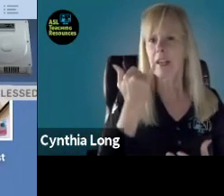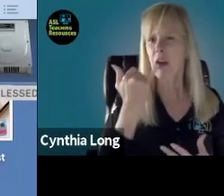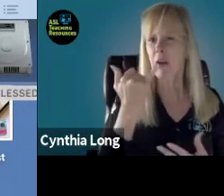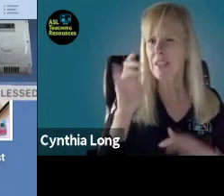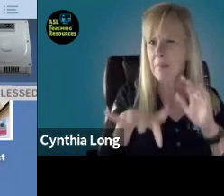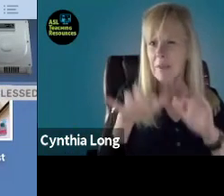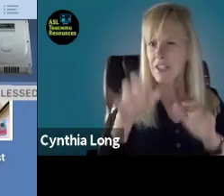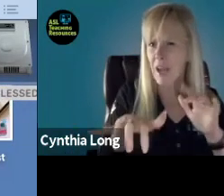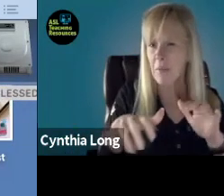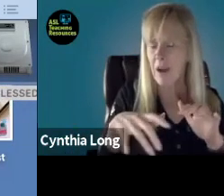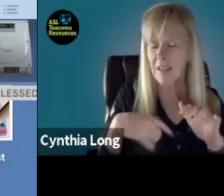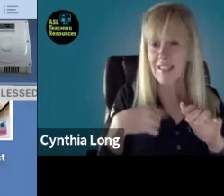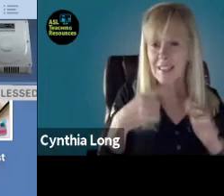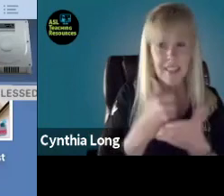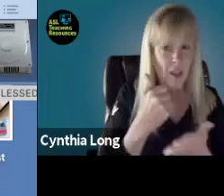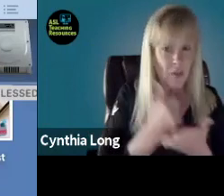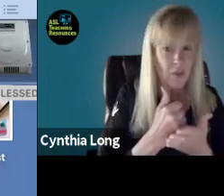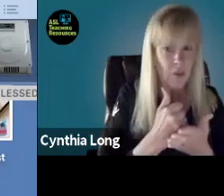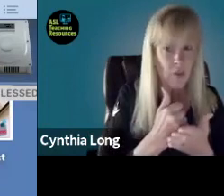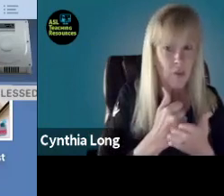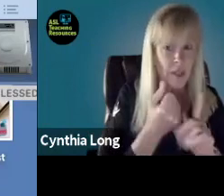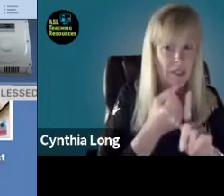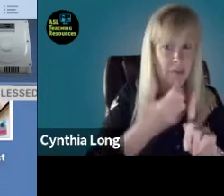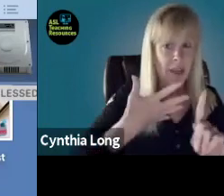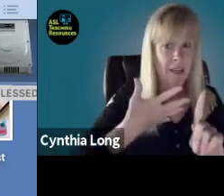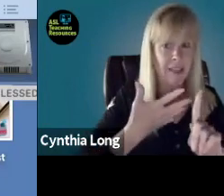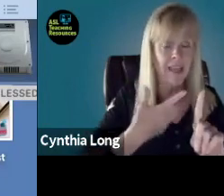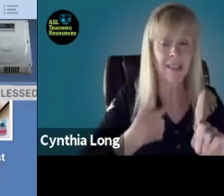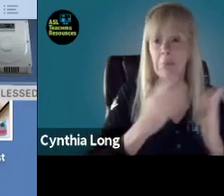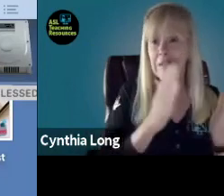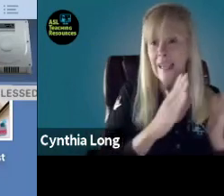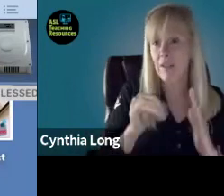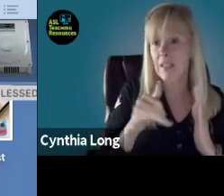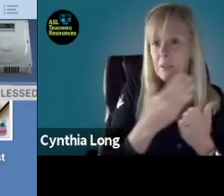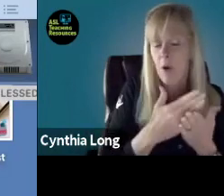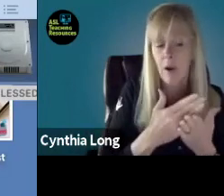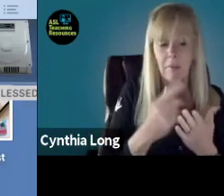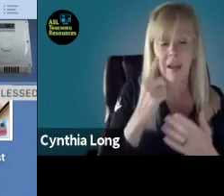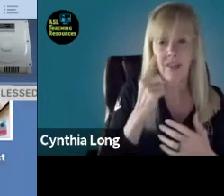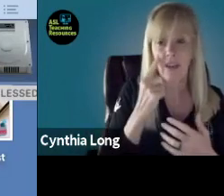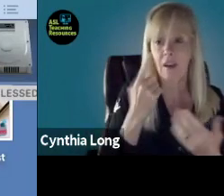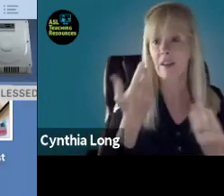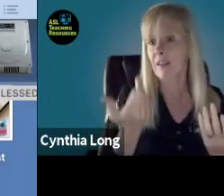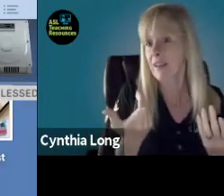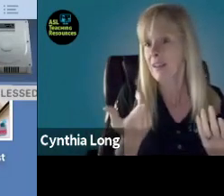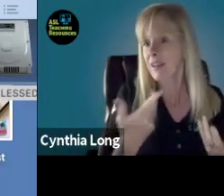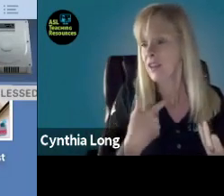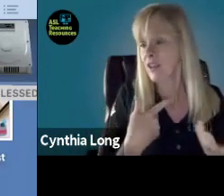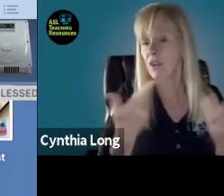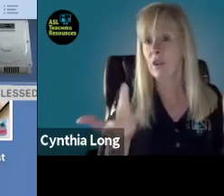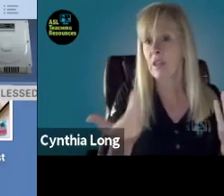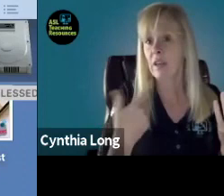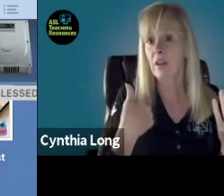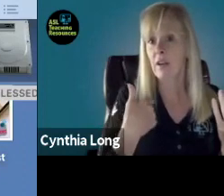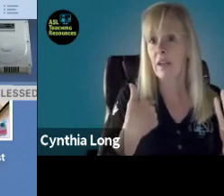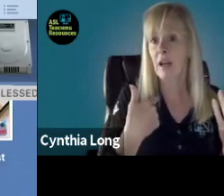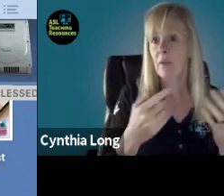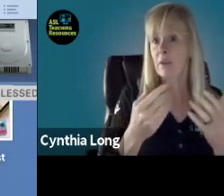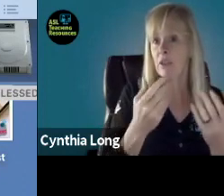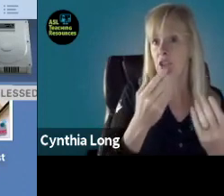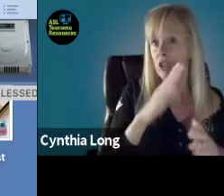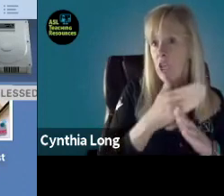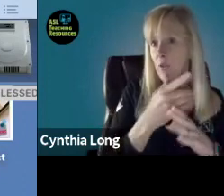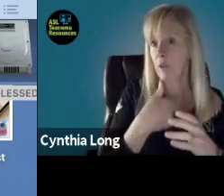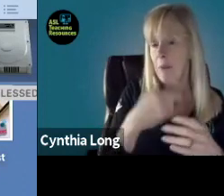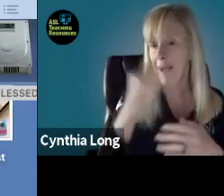Let me know, type in the chat box, is this helpful, expanding? I didn't plan on this part, but I thought, you know, you're here and I